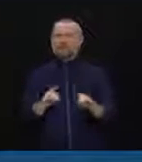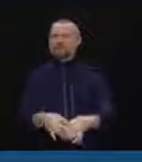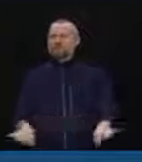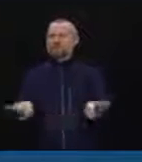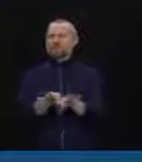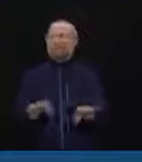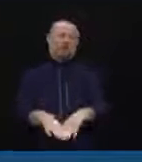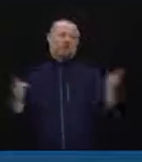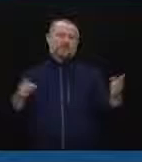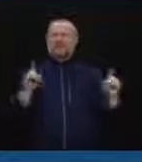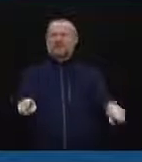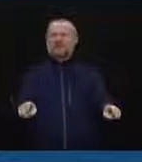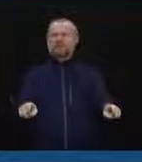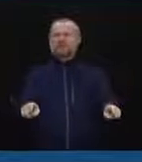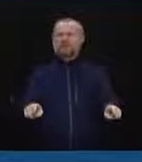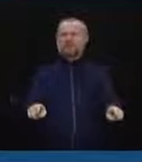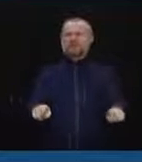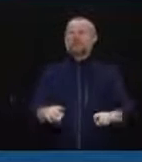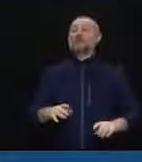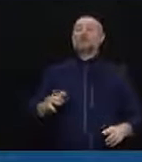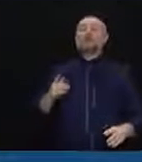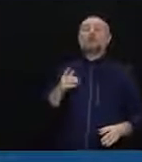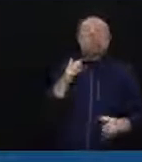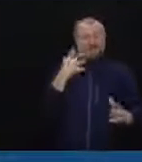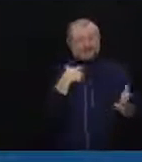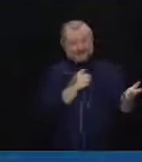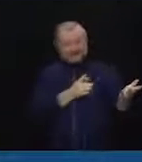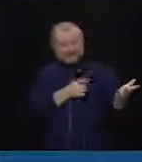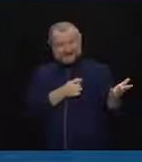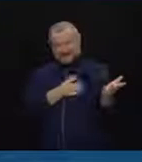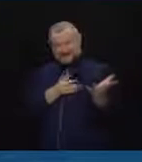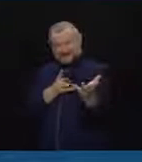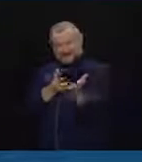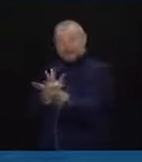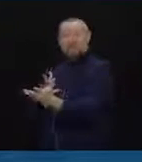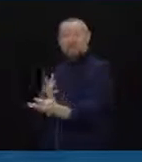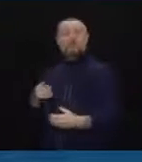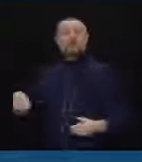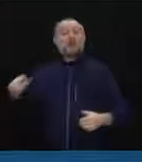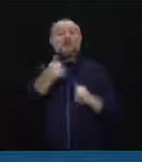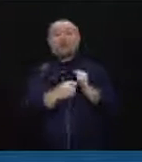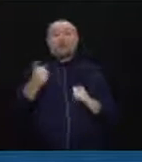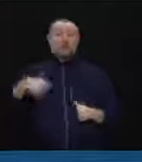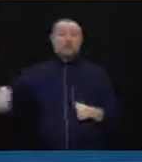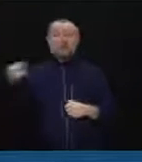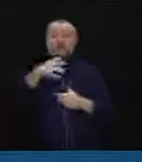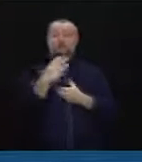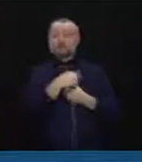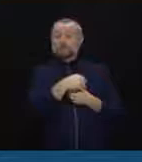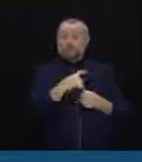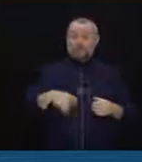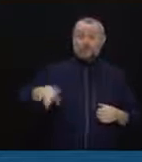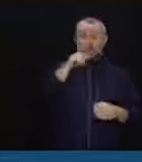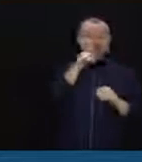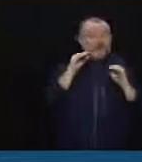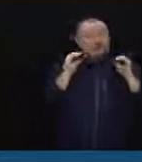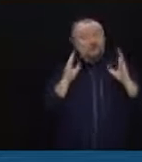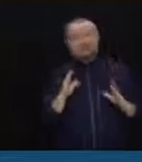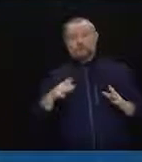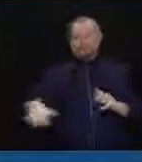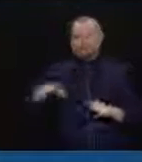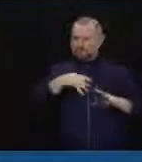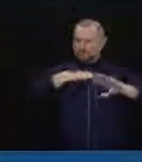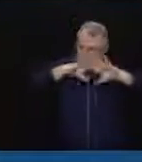part of that whole education ecosystem, we decided that the safest way for the students,